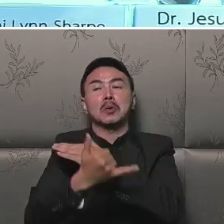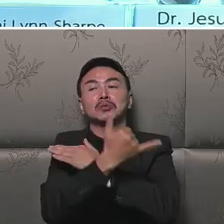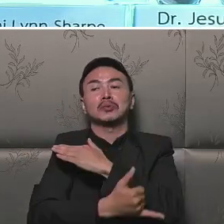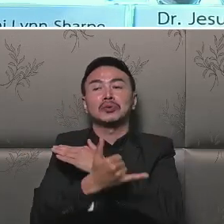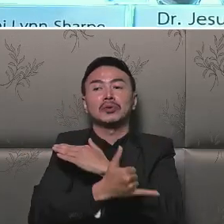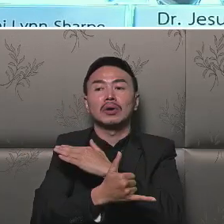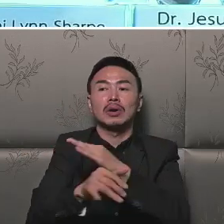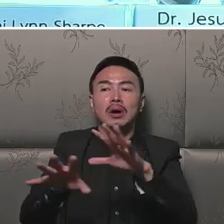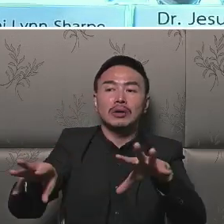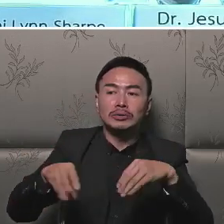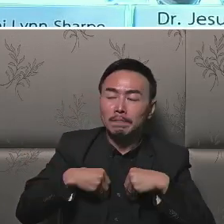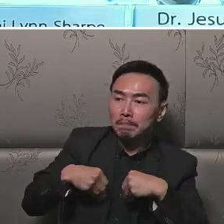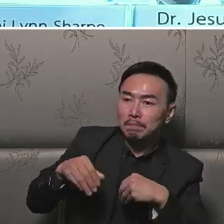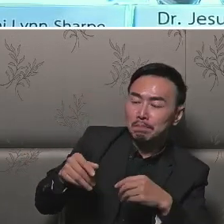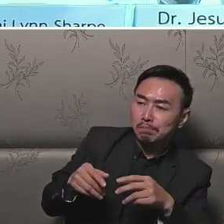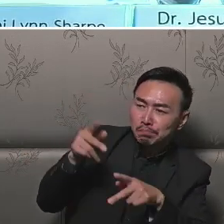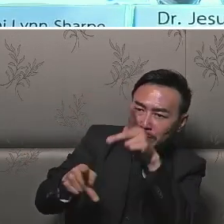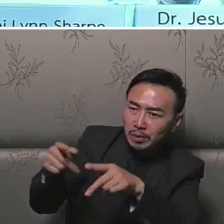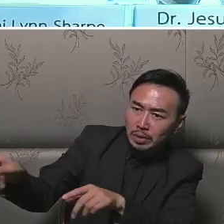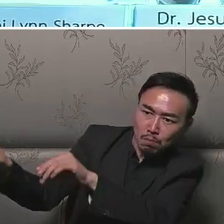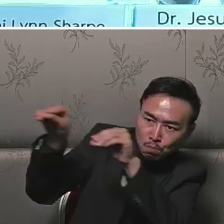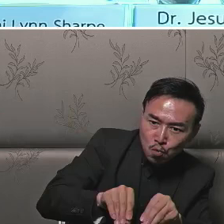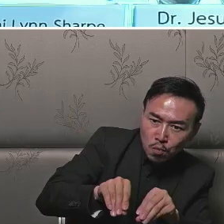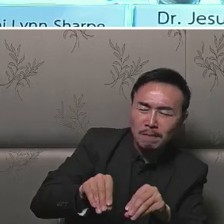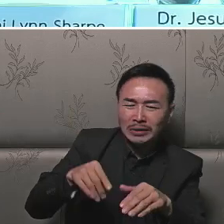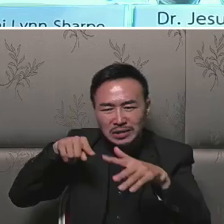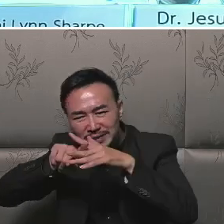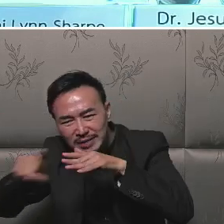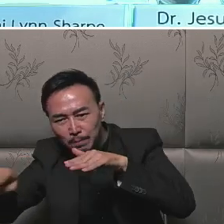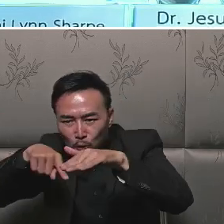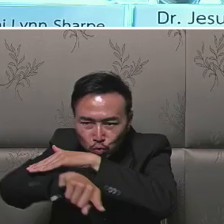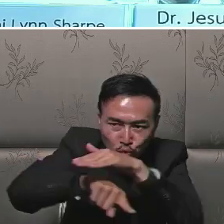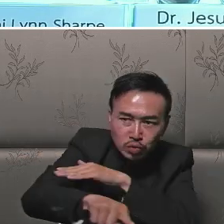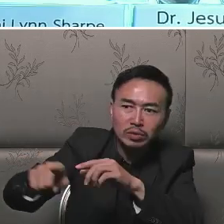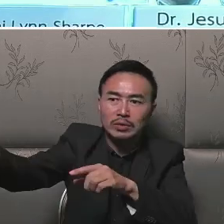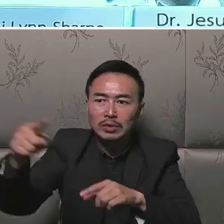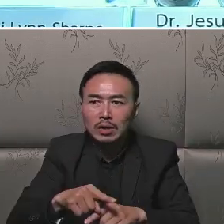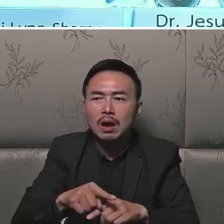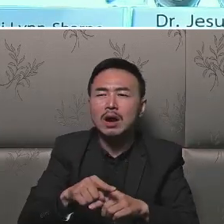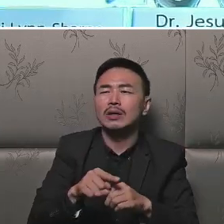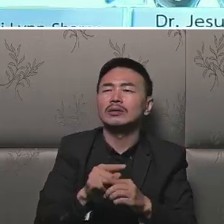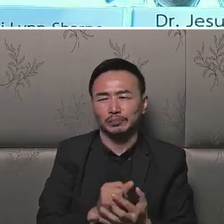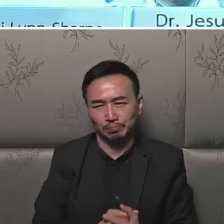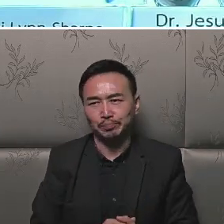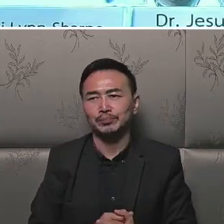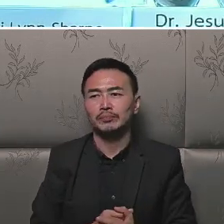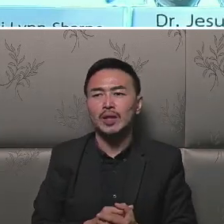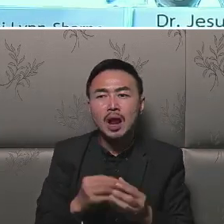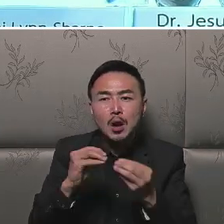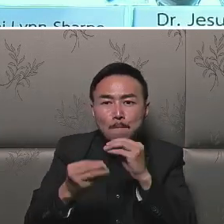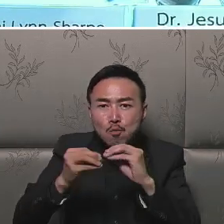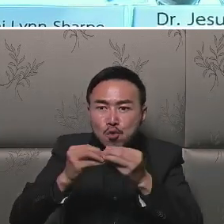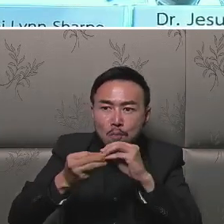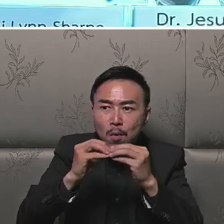refugee population are actually in developing countries, middle income and lower middle income countries on